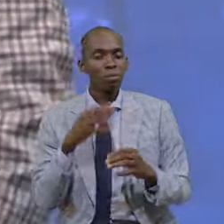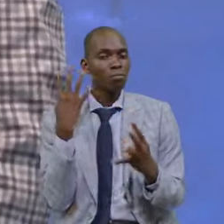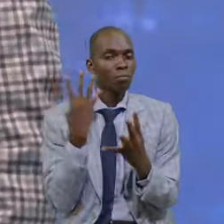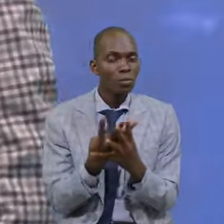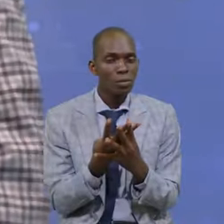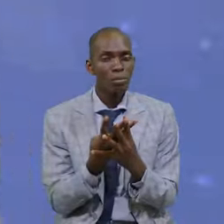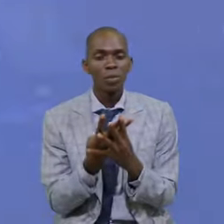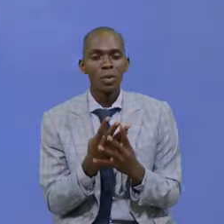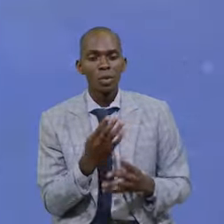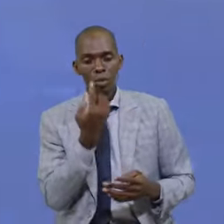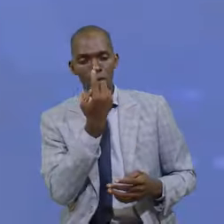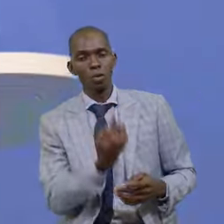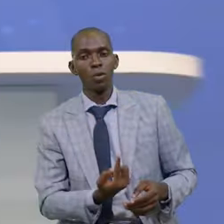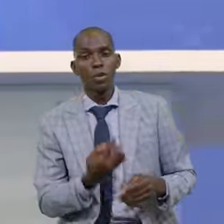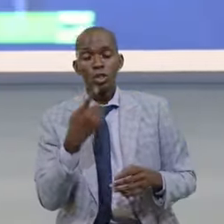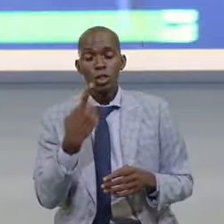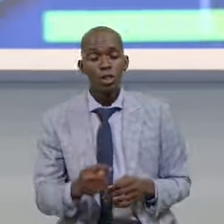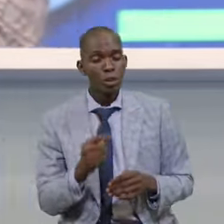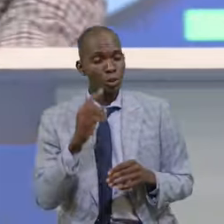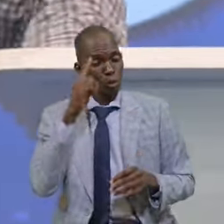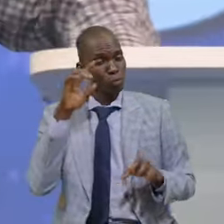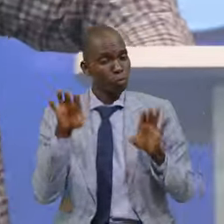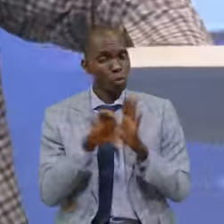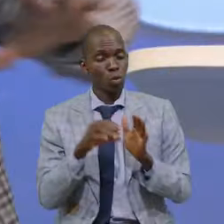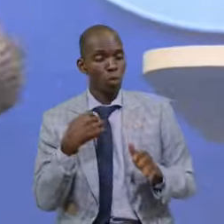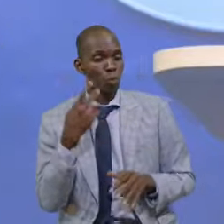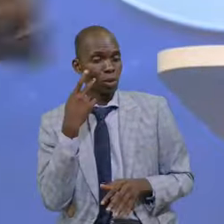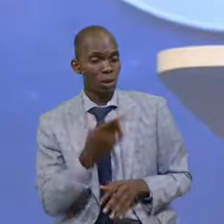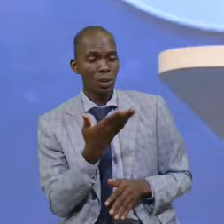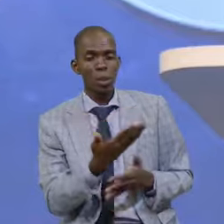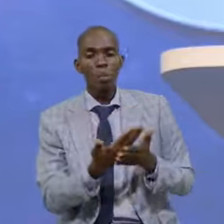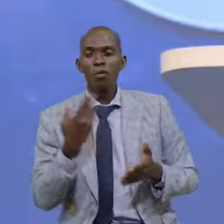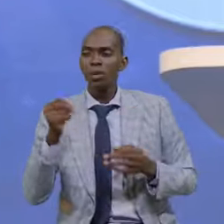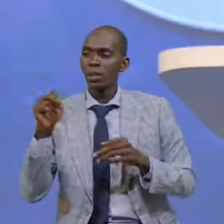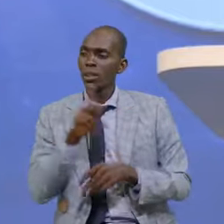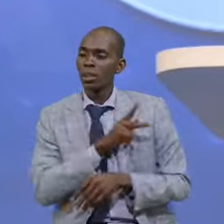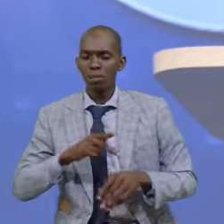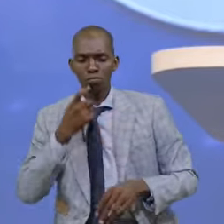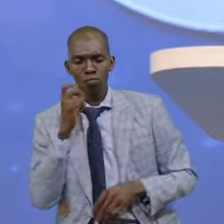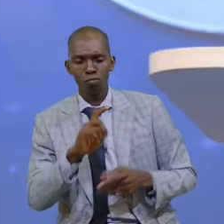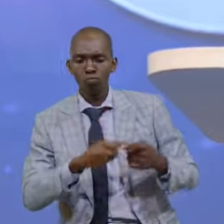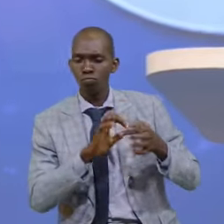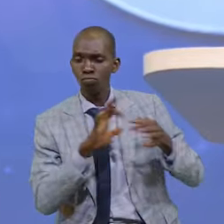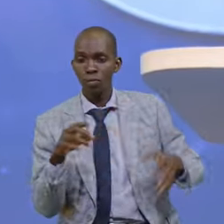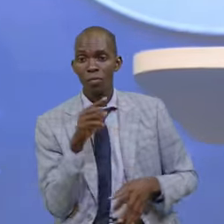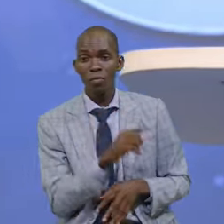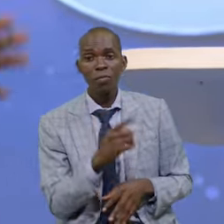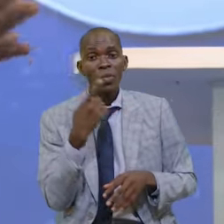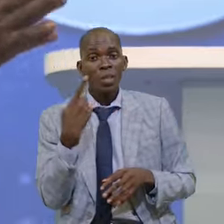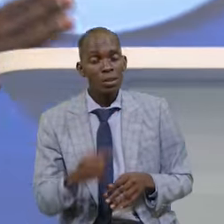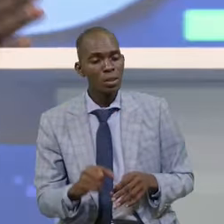incarcerated. The picture we see there before the king came to set him free. The picture of